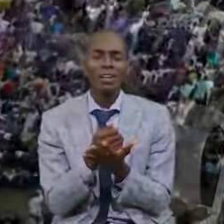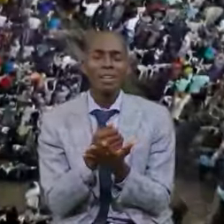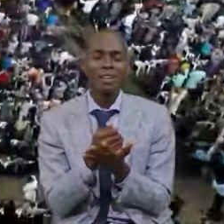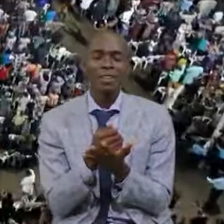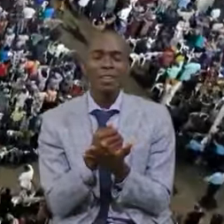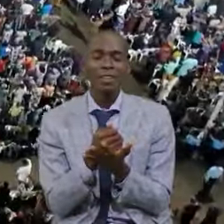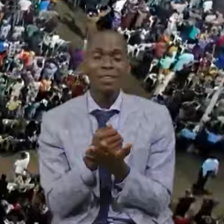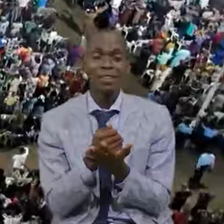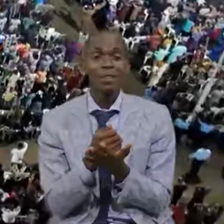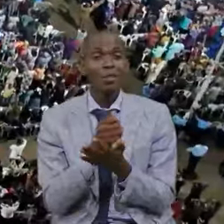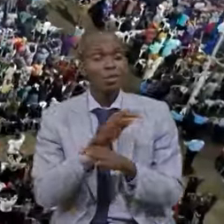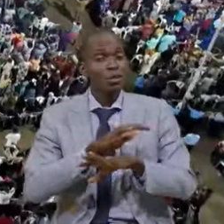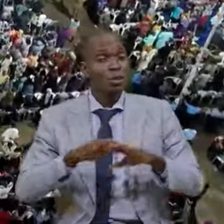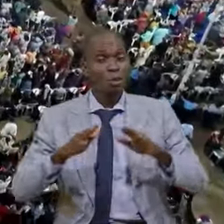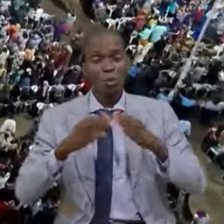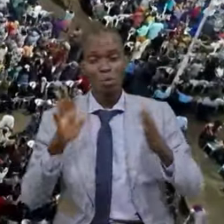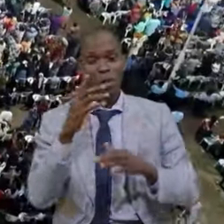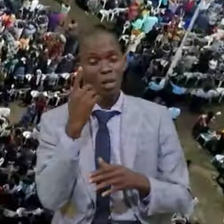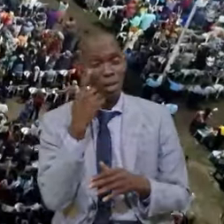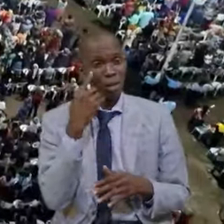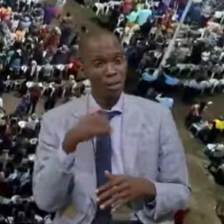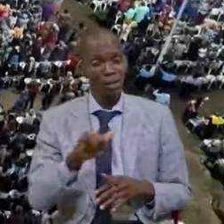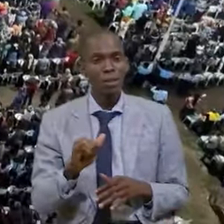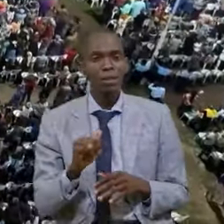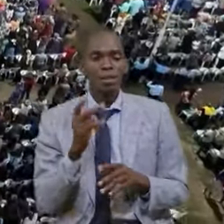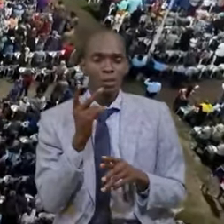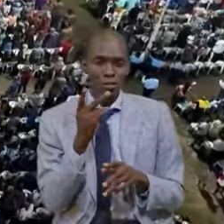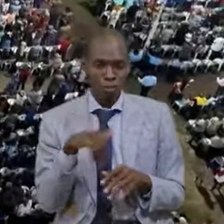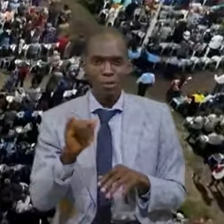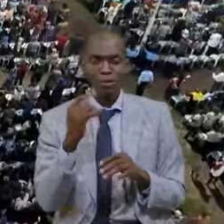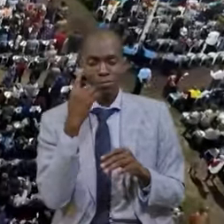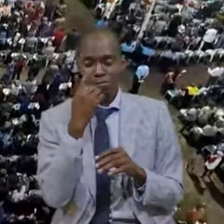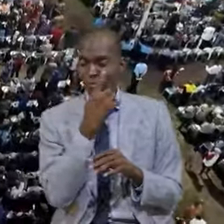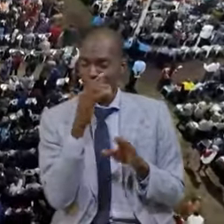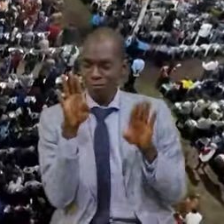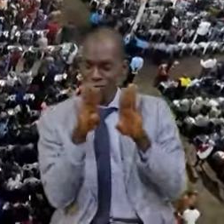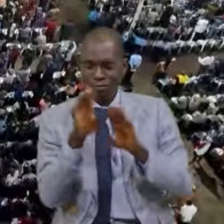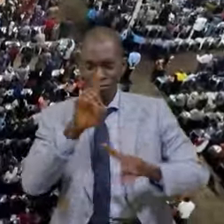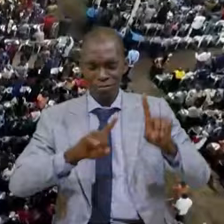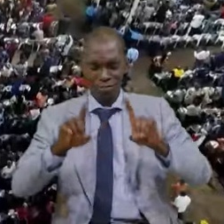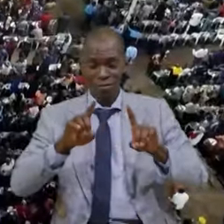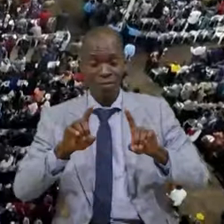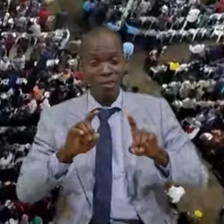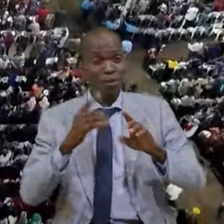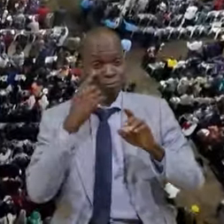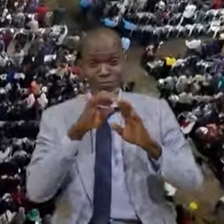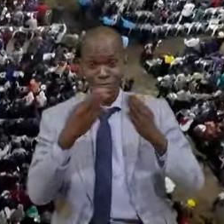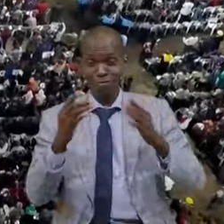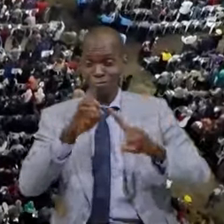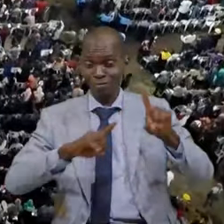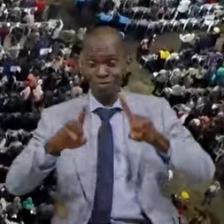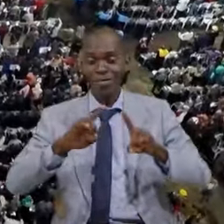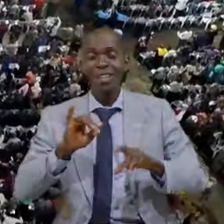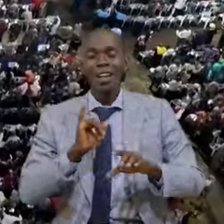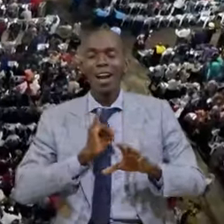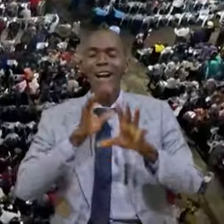Don't open your eyes here. Keep your eyes closed and say, I got it. I received